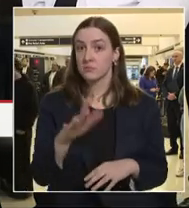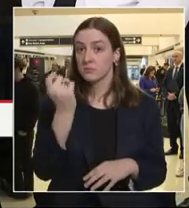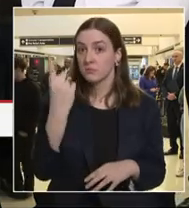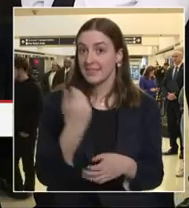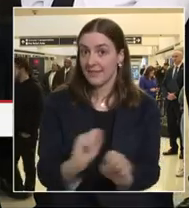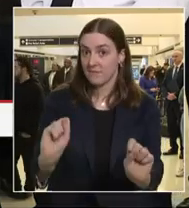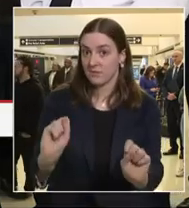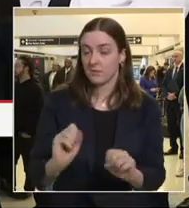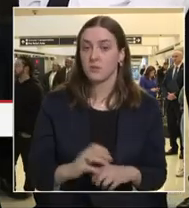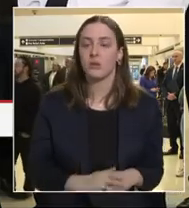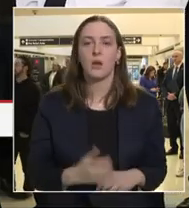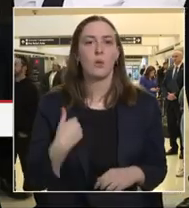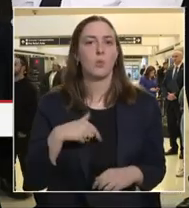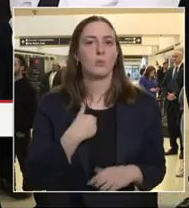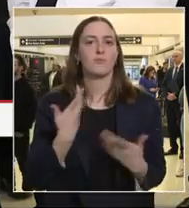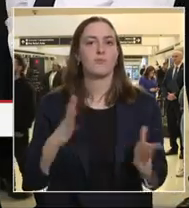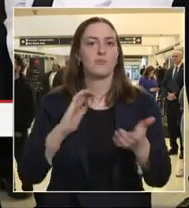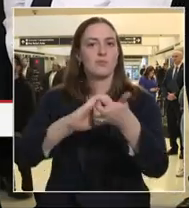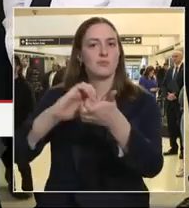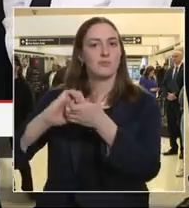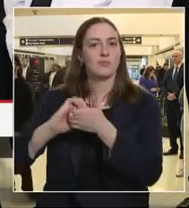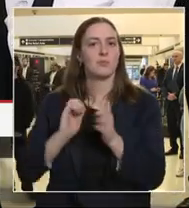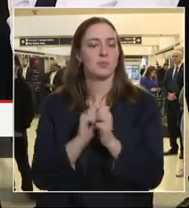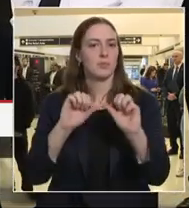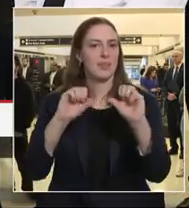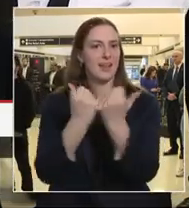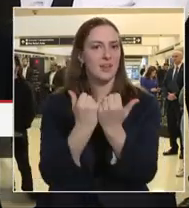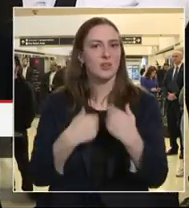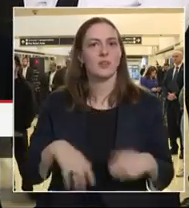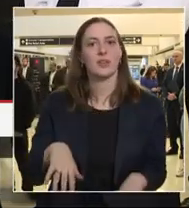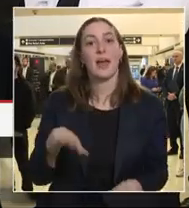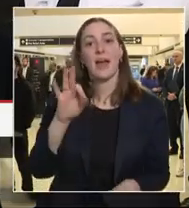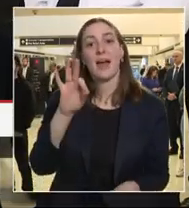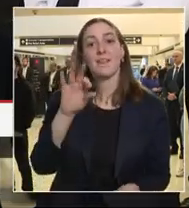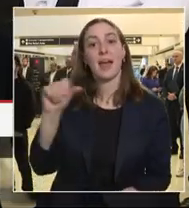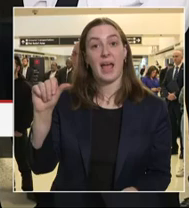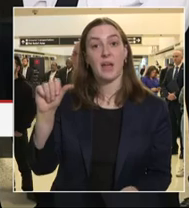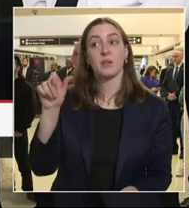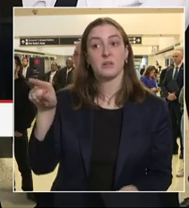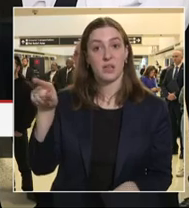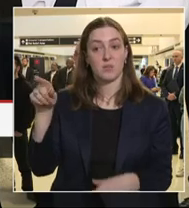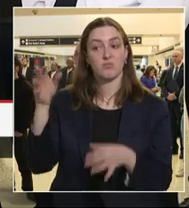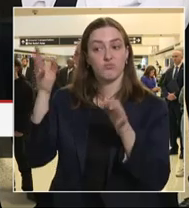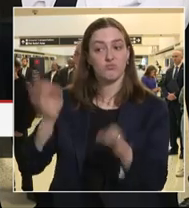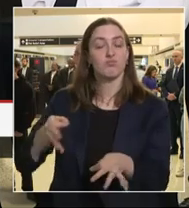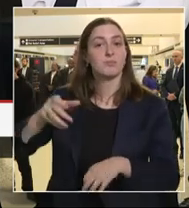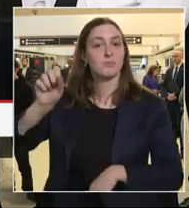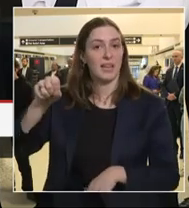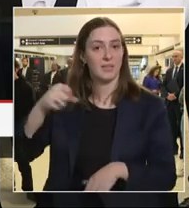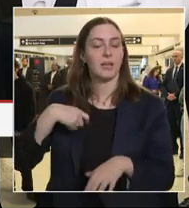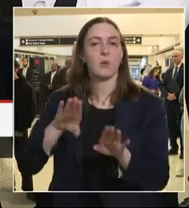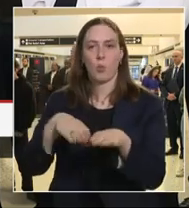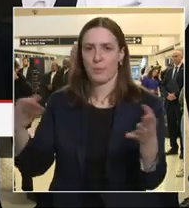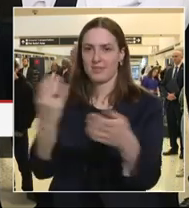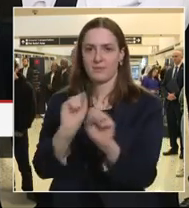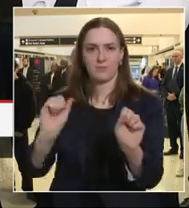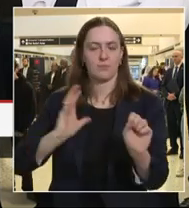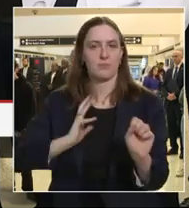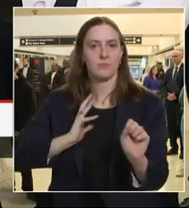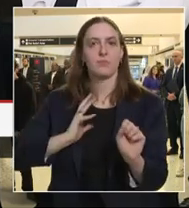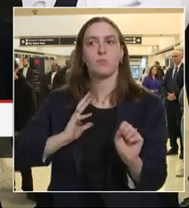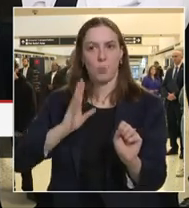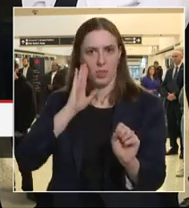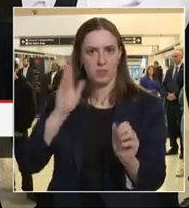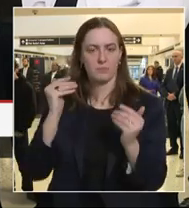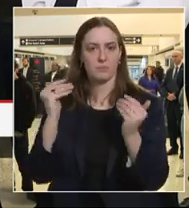FAA, and it's been determined that we can open that airport safely. The recovery effort that's on our